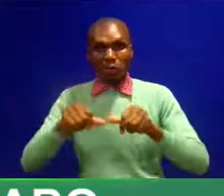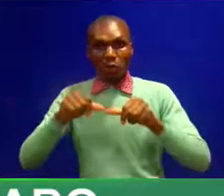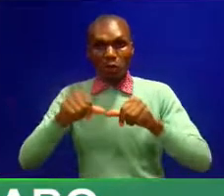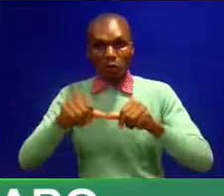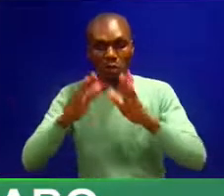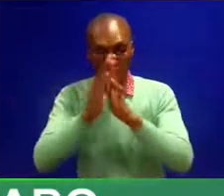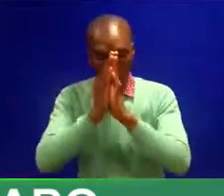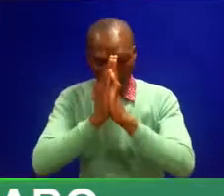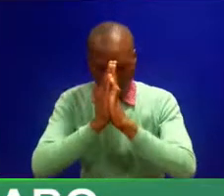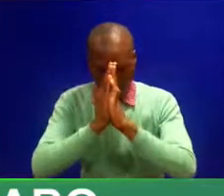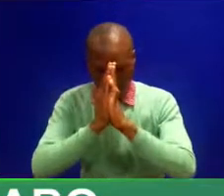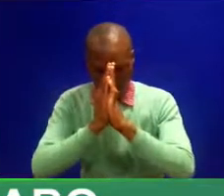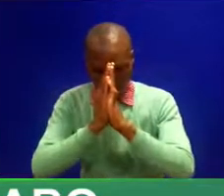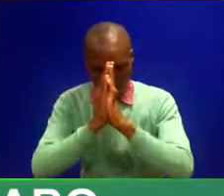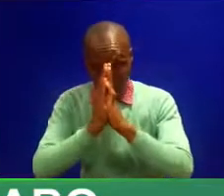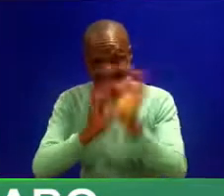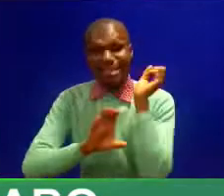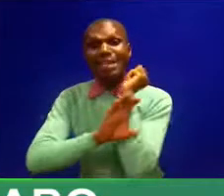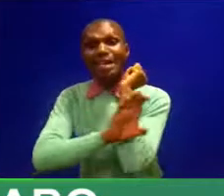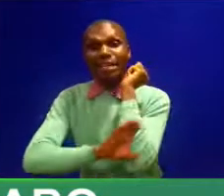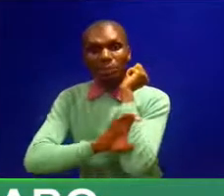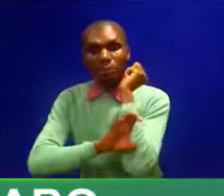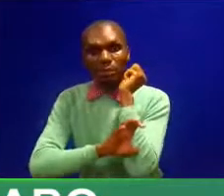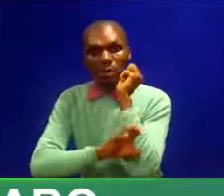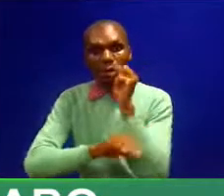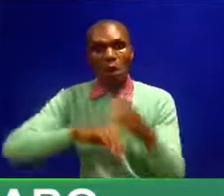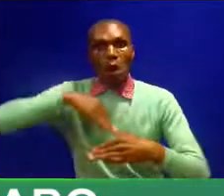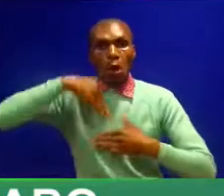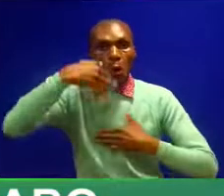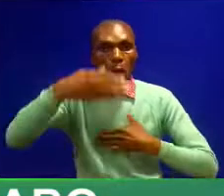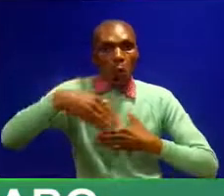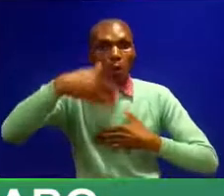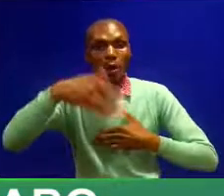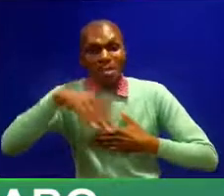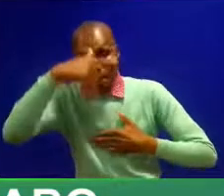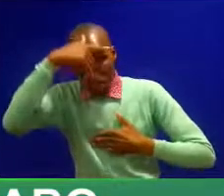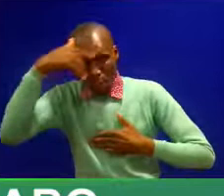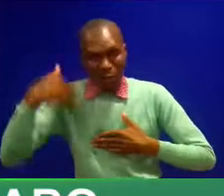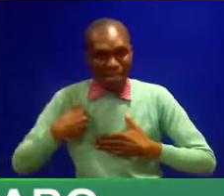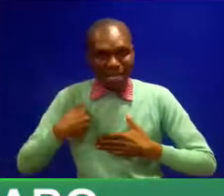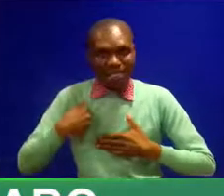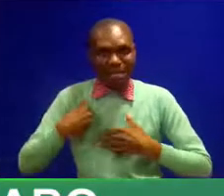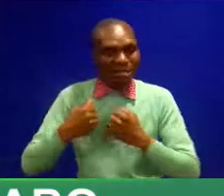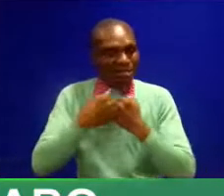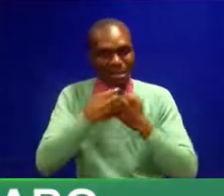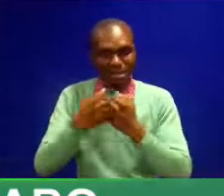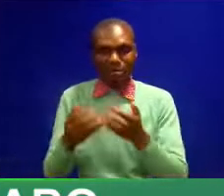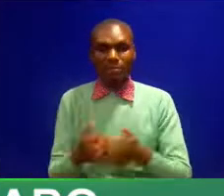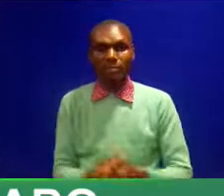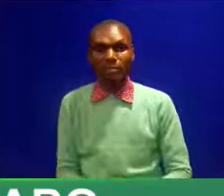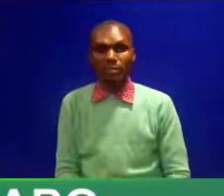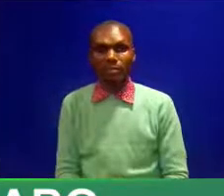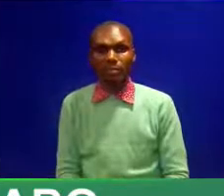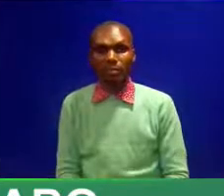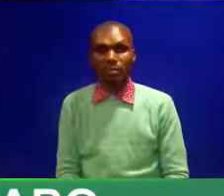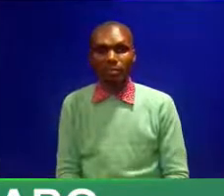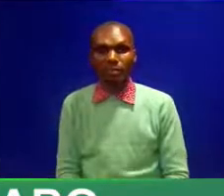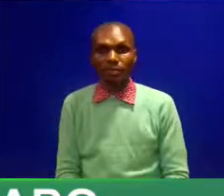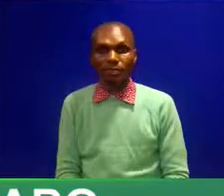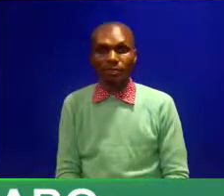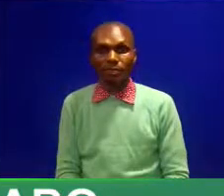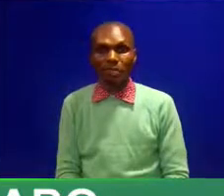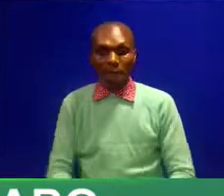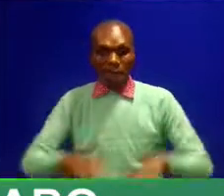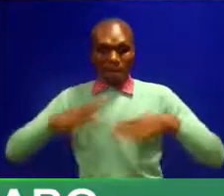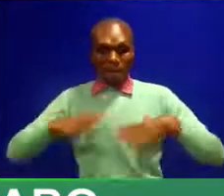gosabera engaki, gosekwa endra gosabera ense ya Kenya chinga kichonsi. Asenge ncho nige buate amangana manke. There are